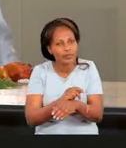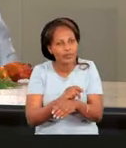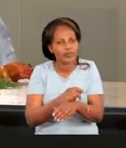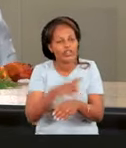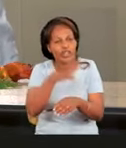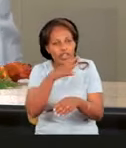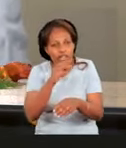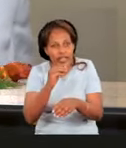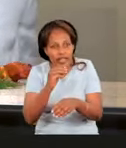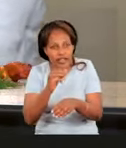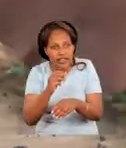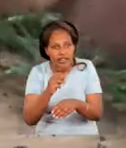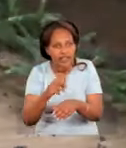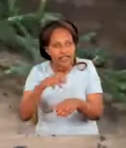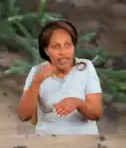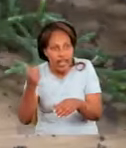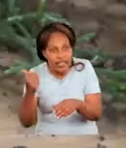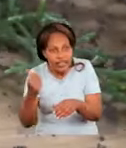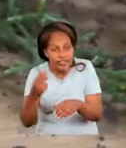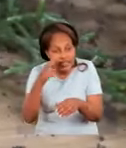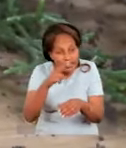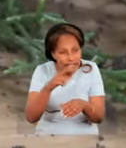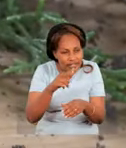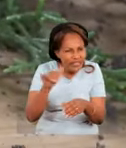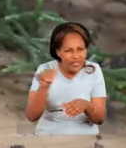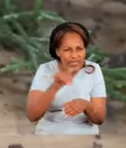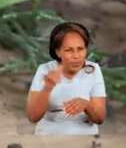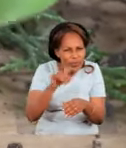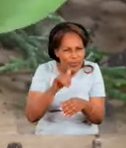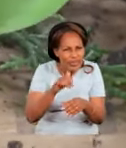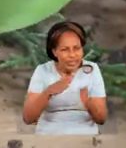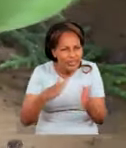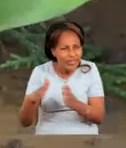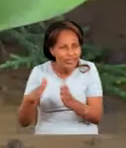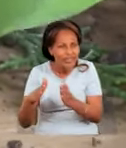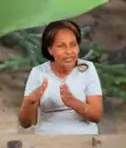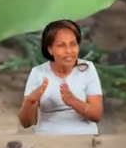and the veins here. Are they similarly arranged?